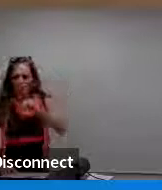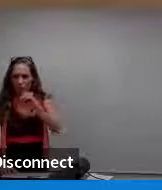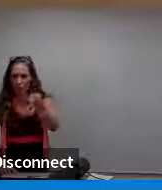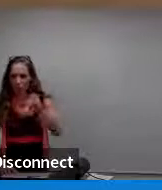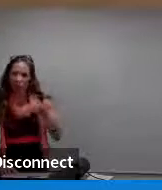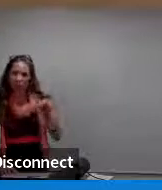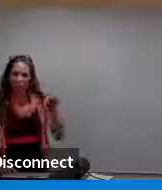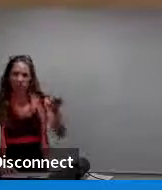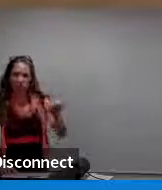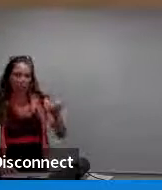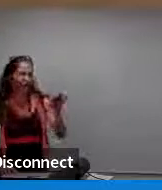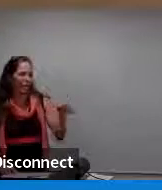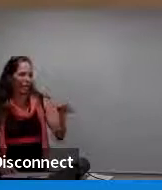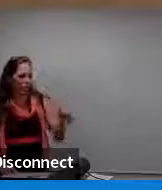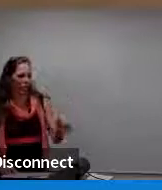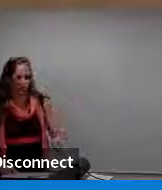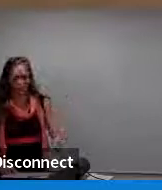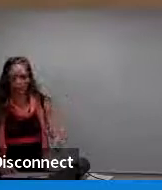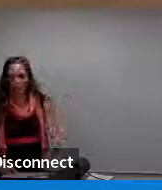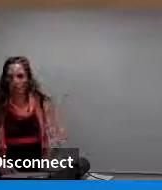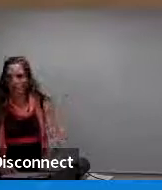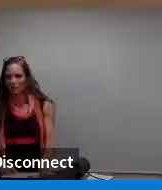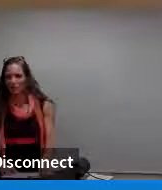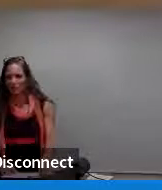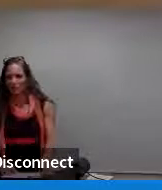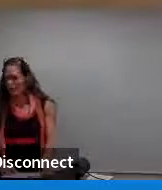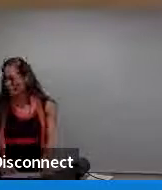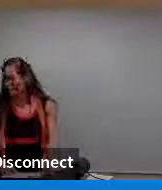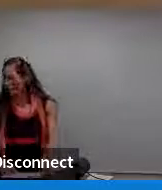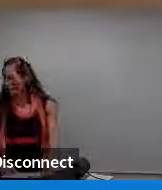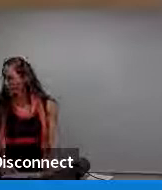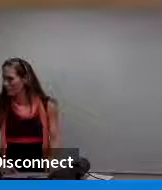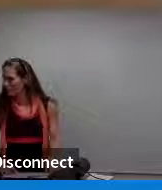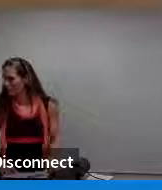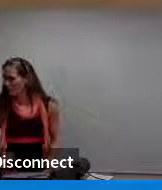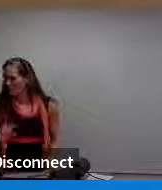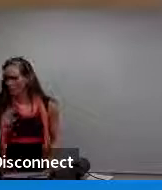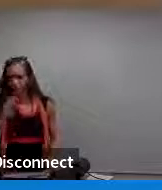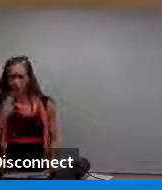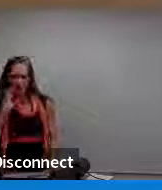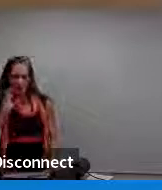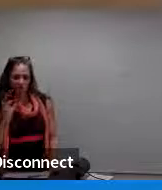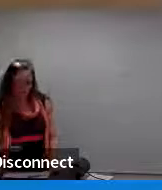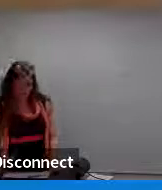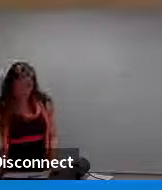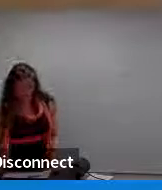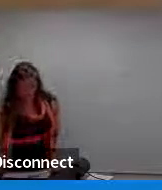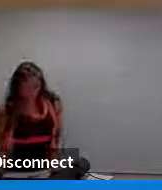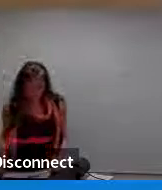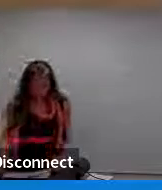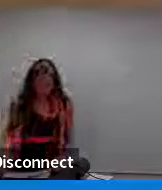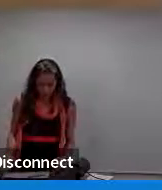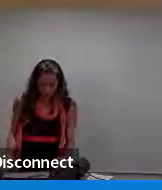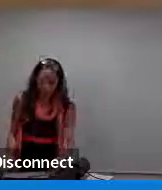and what we do online that's going to shape how welcoming that digital environment is. And that there therefore needs to be a more